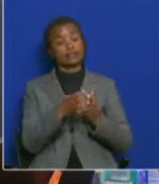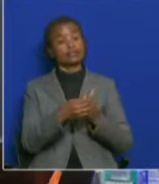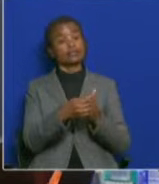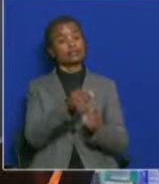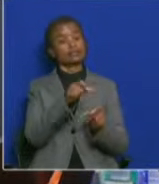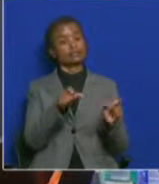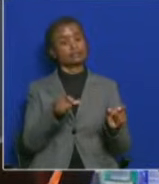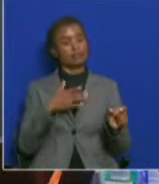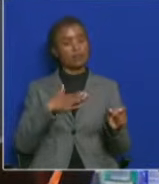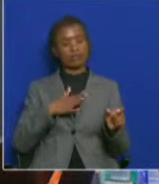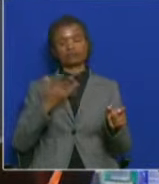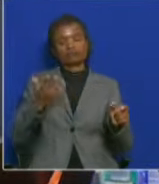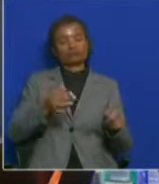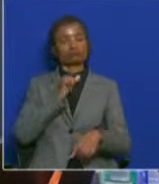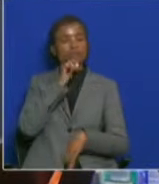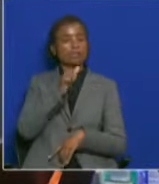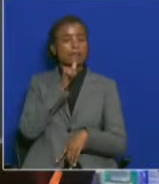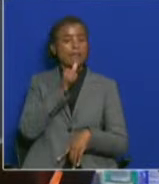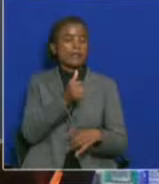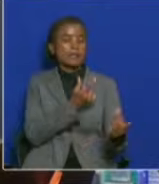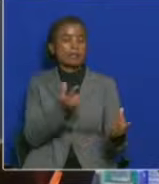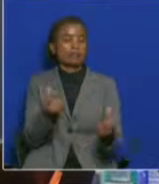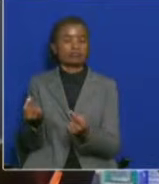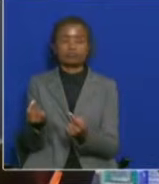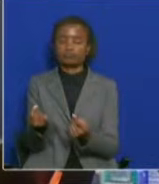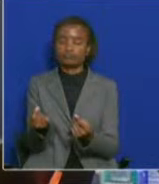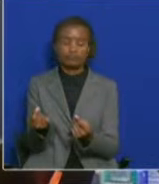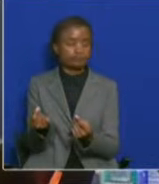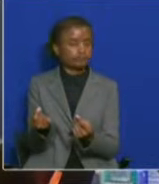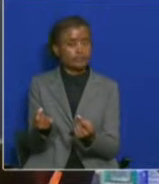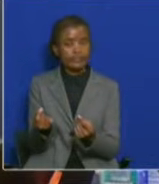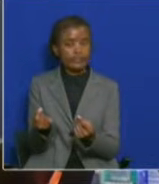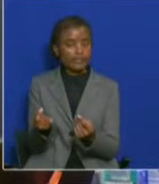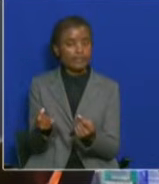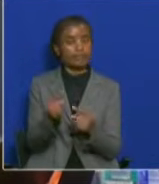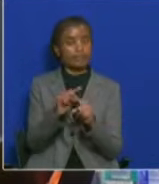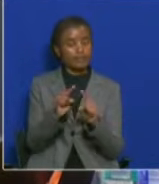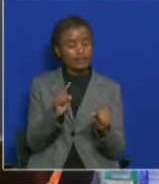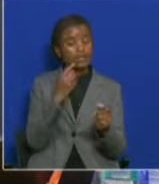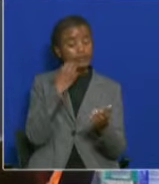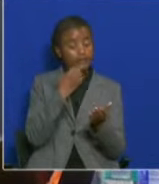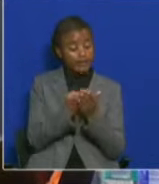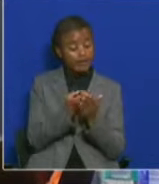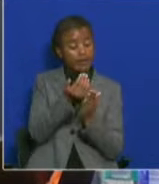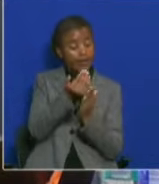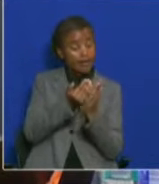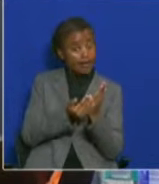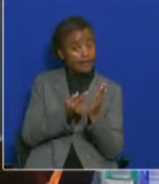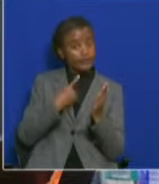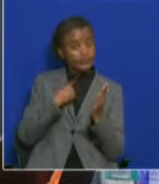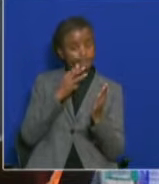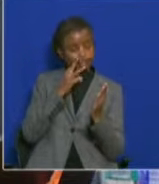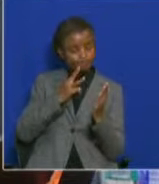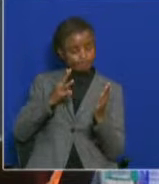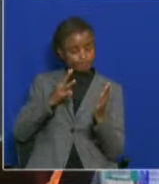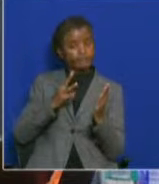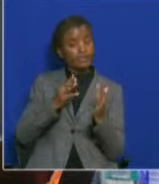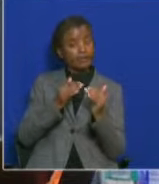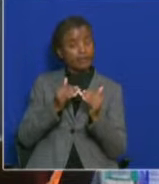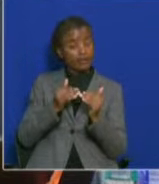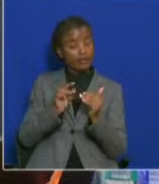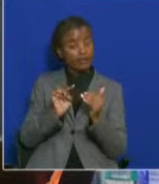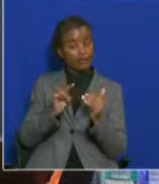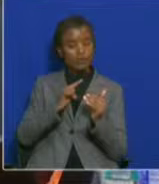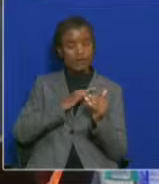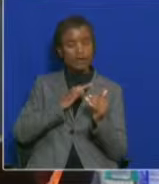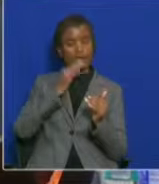in relation to this repository of evidence that we have. And so where we are of the view that there may be a risk of